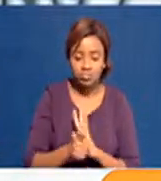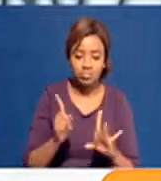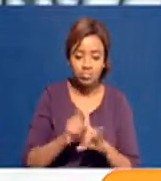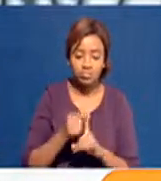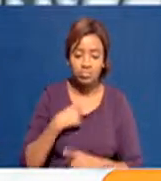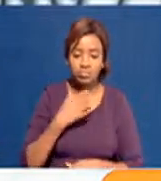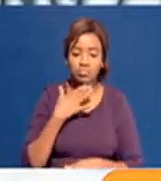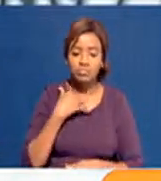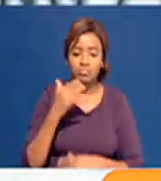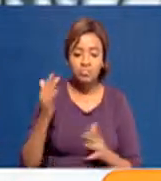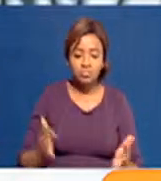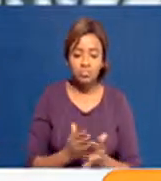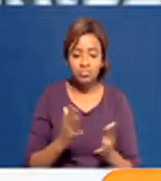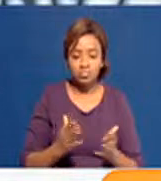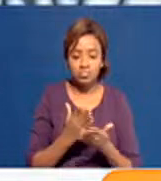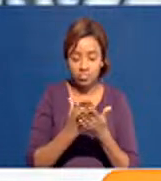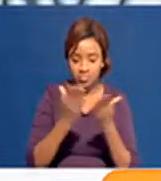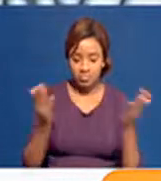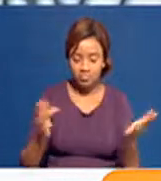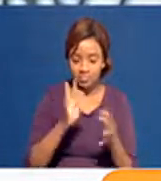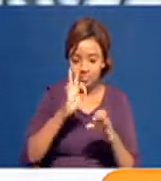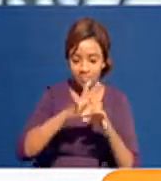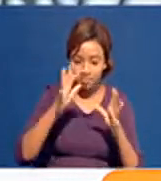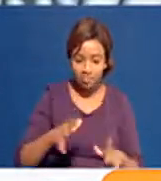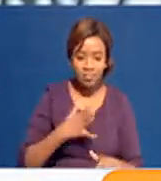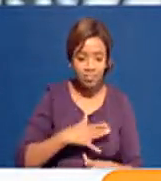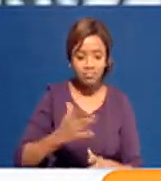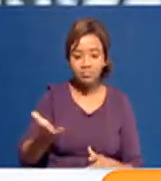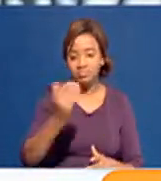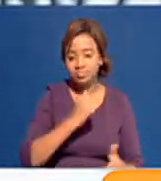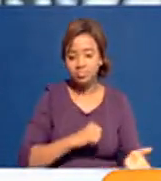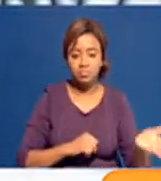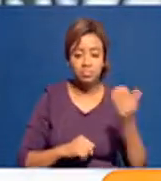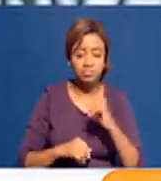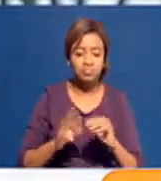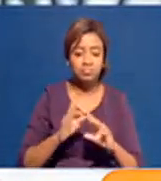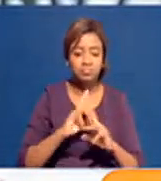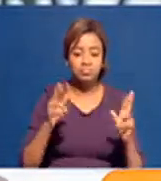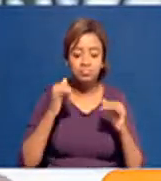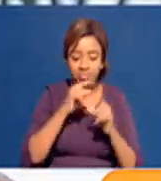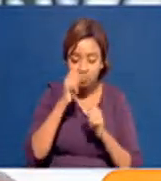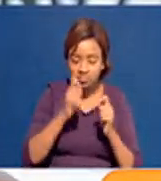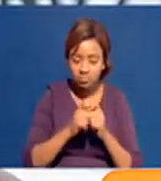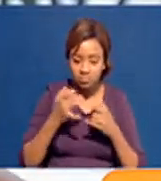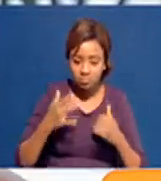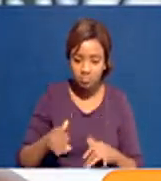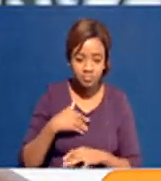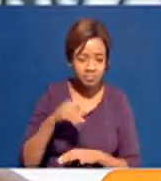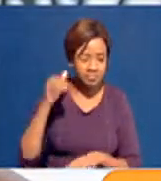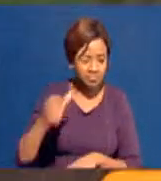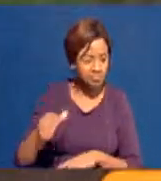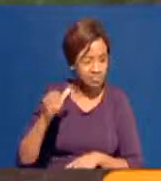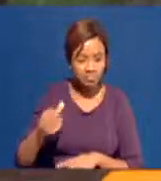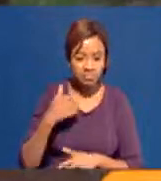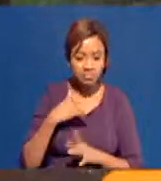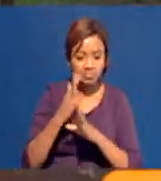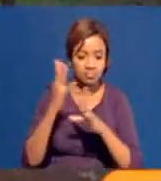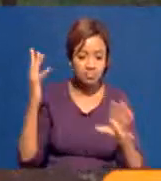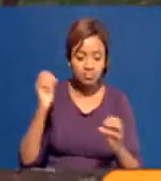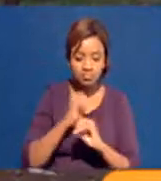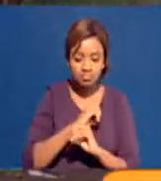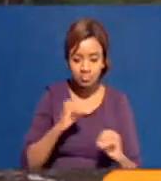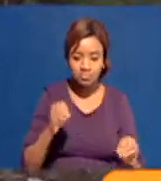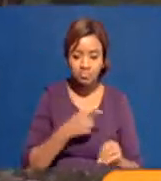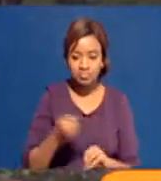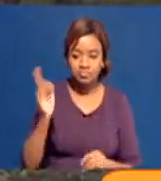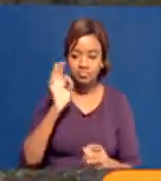to call upon the voters to come out, especially now this early morning when there is no queue. However,